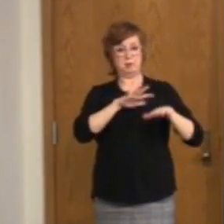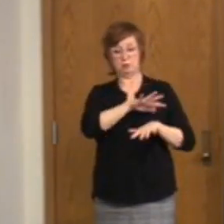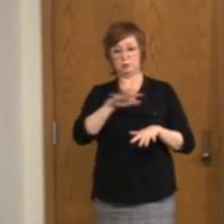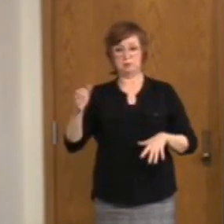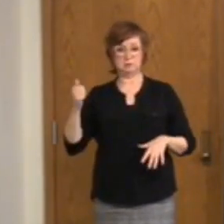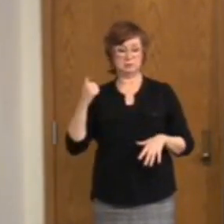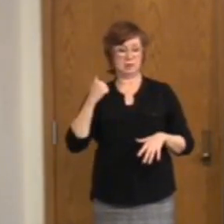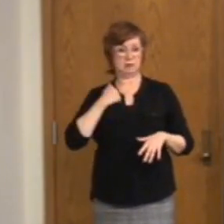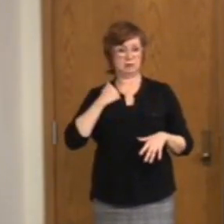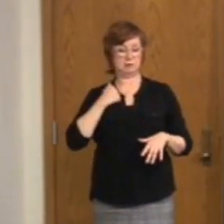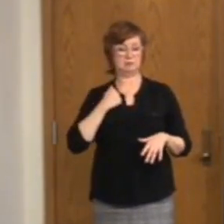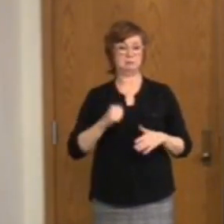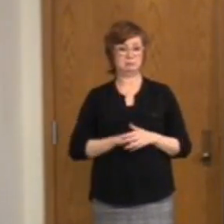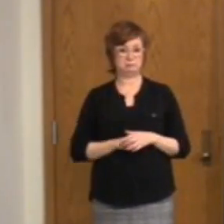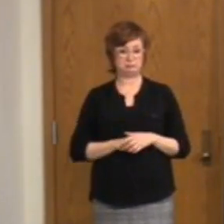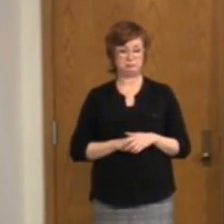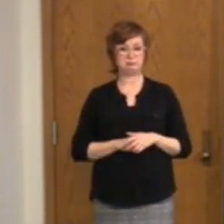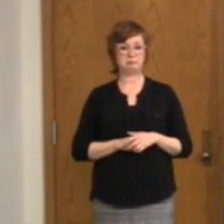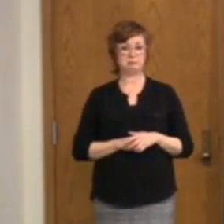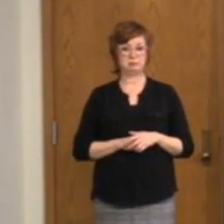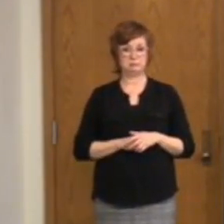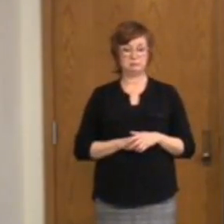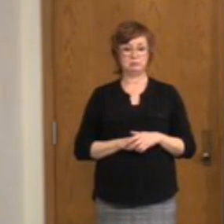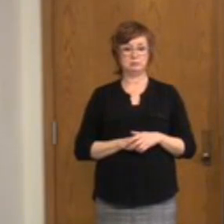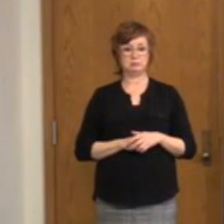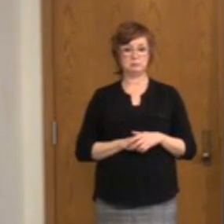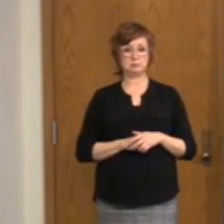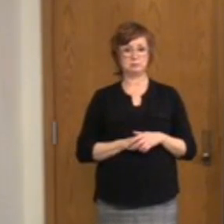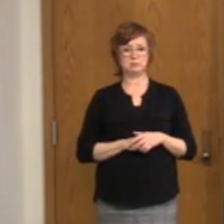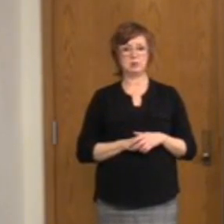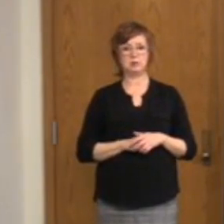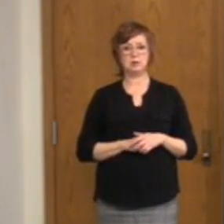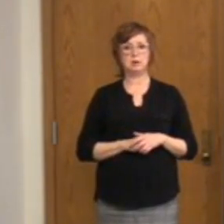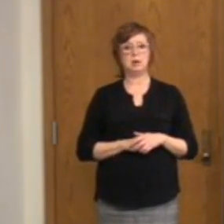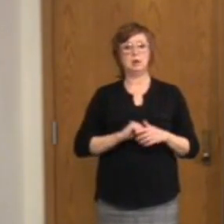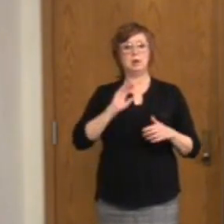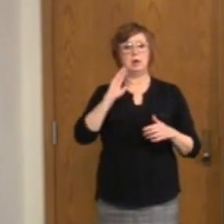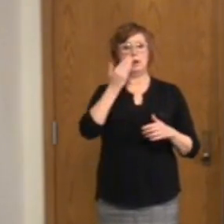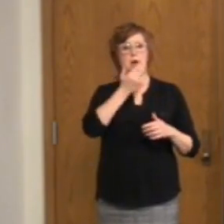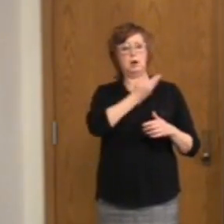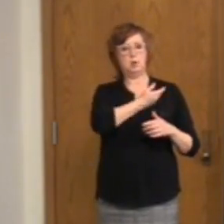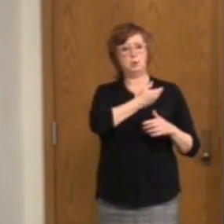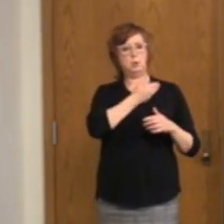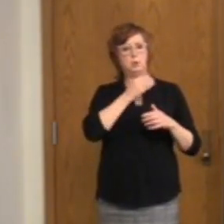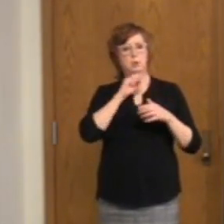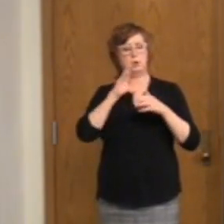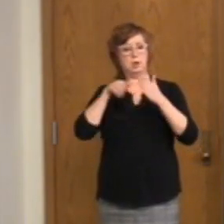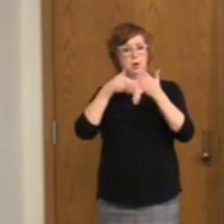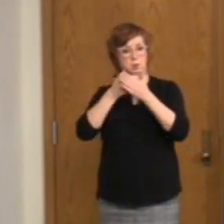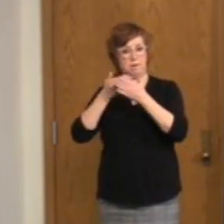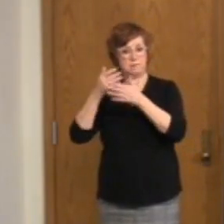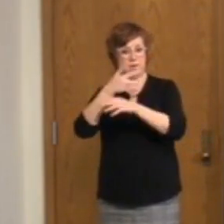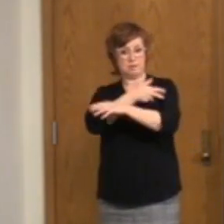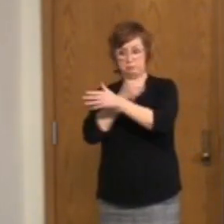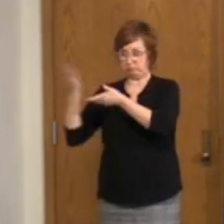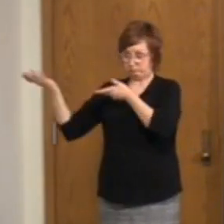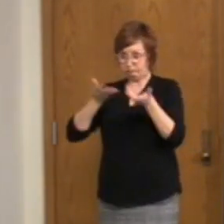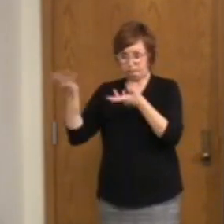being administered as we continue to hold our average in getting those early extra doses out of the